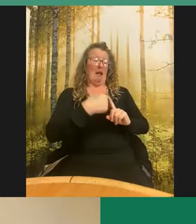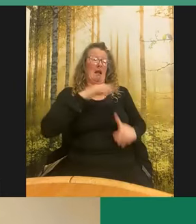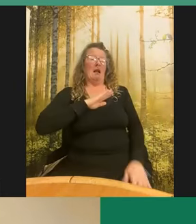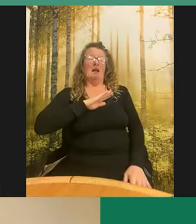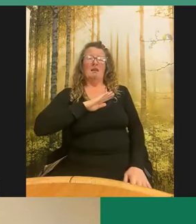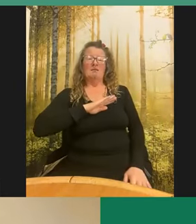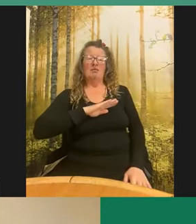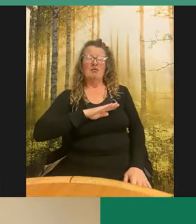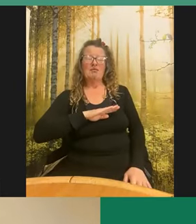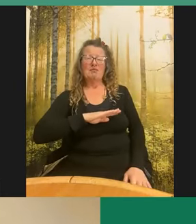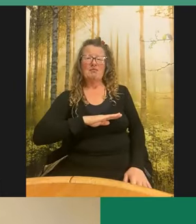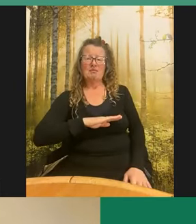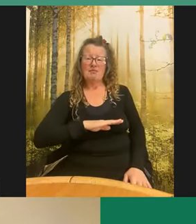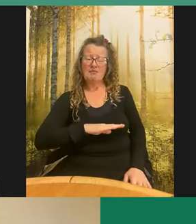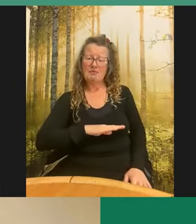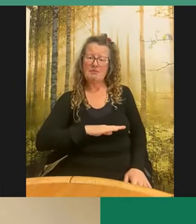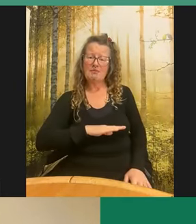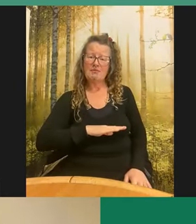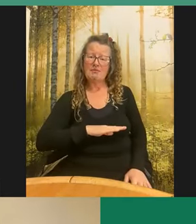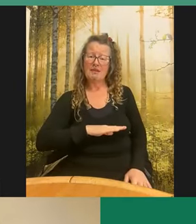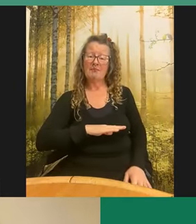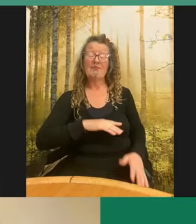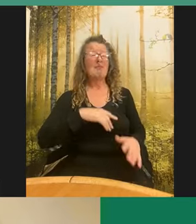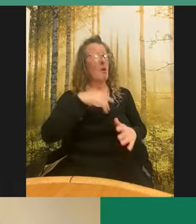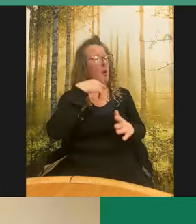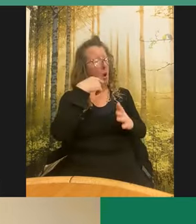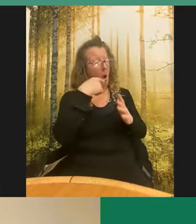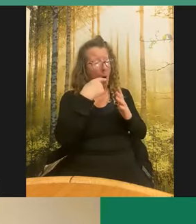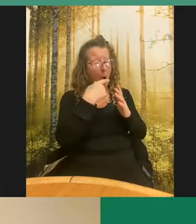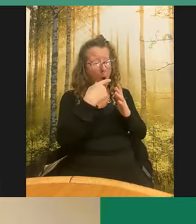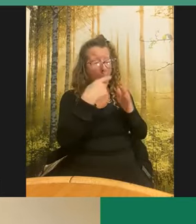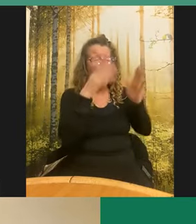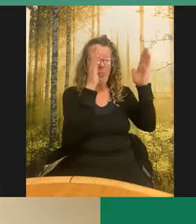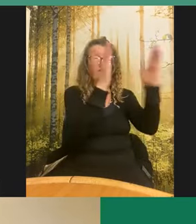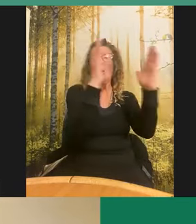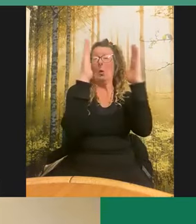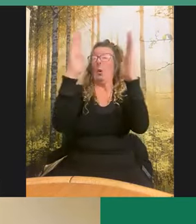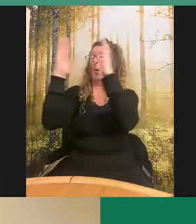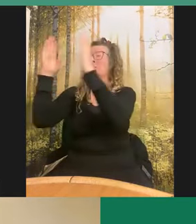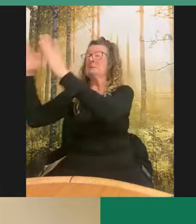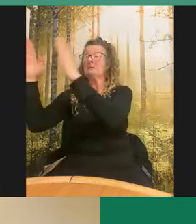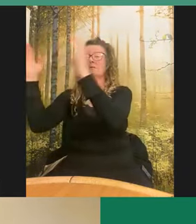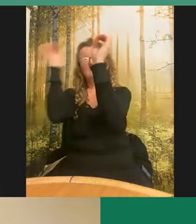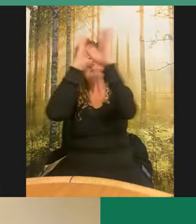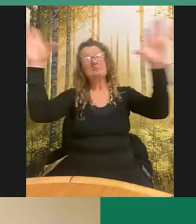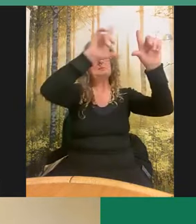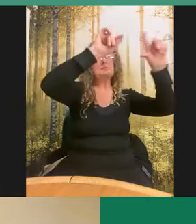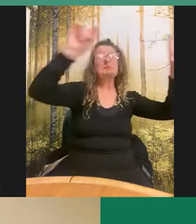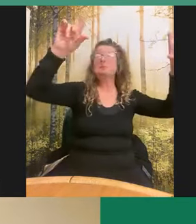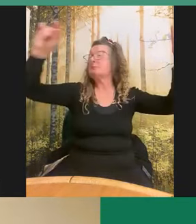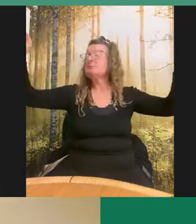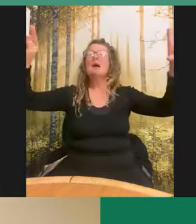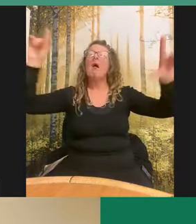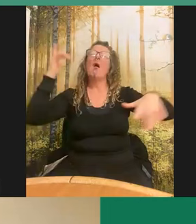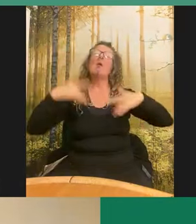I mean, all this is so all these rooms have got personal aspects which are kind of hidden in the rooms. Like, I mean, my dad is an officer, was an